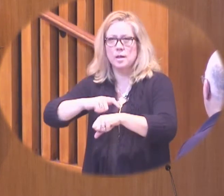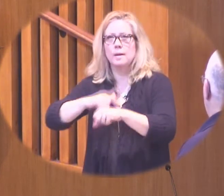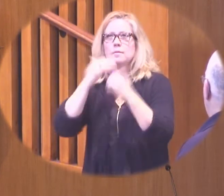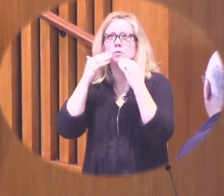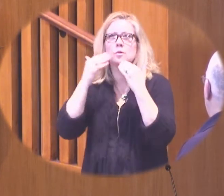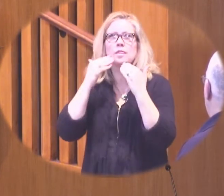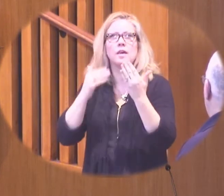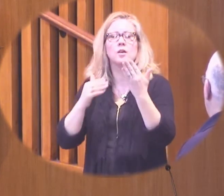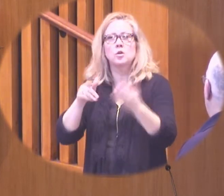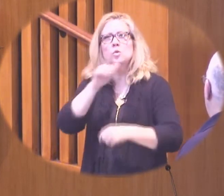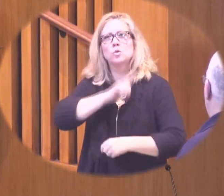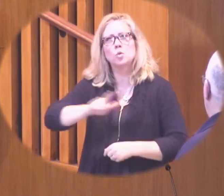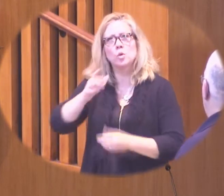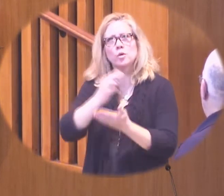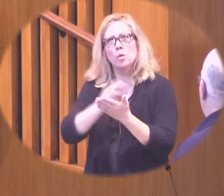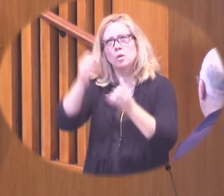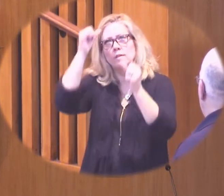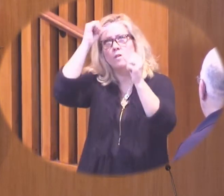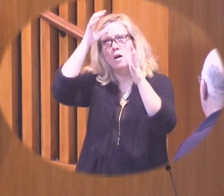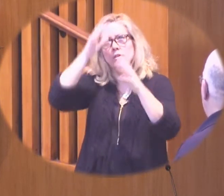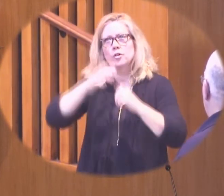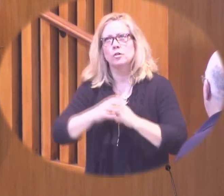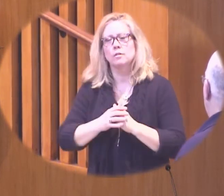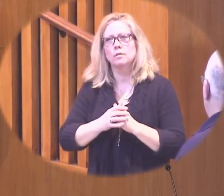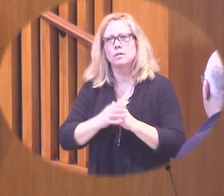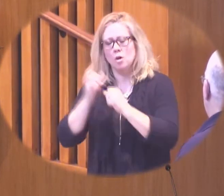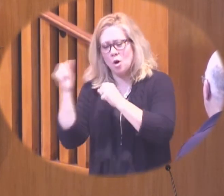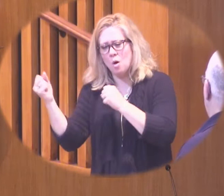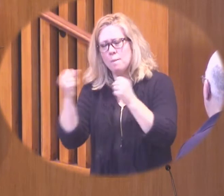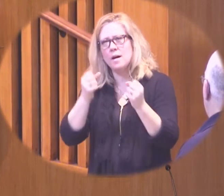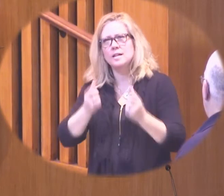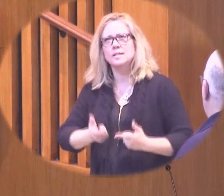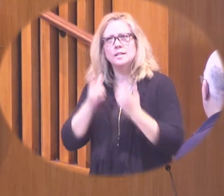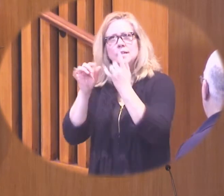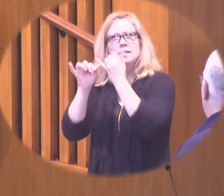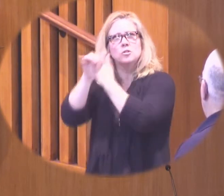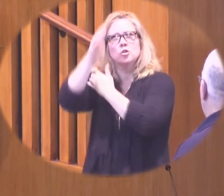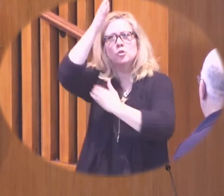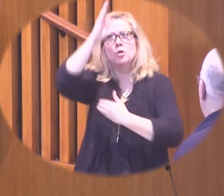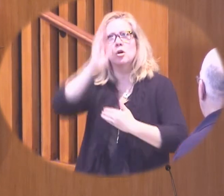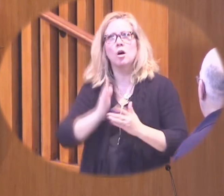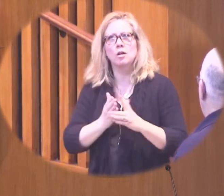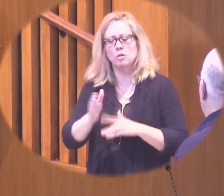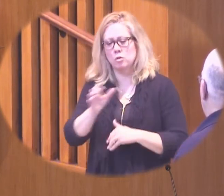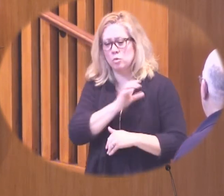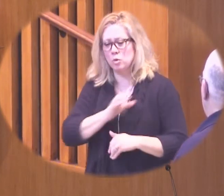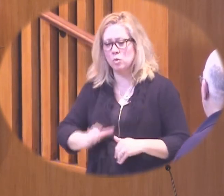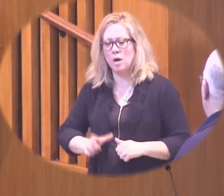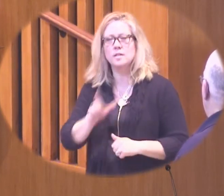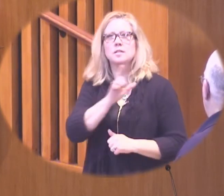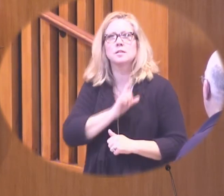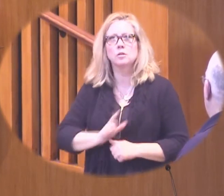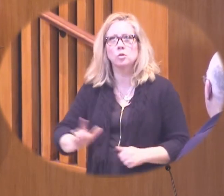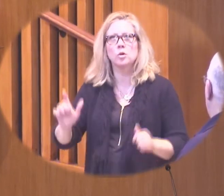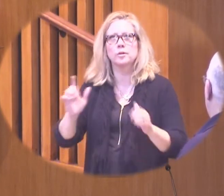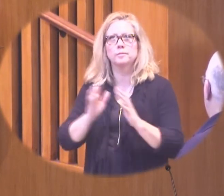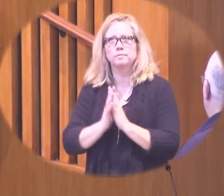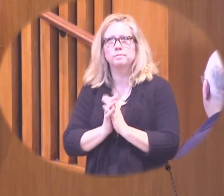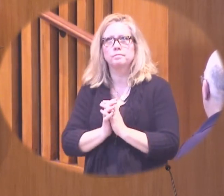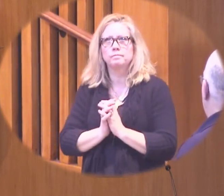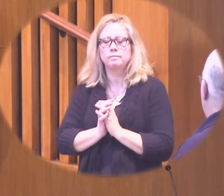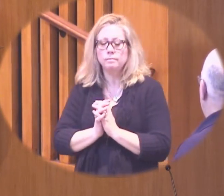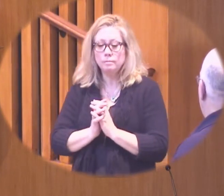thanks, Lord, Holy Father, Almighty and Eternal God, through Christ our Lord. For when